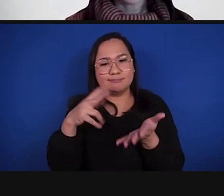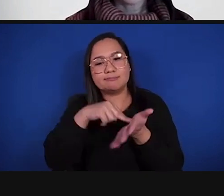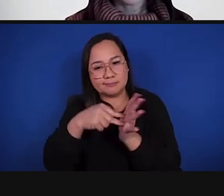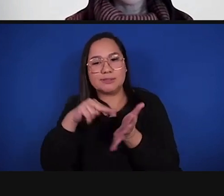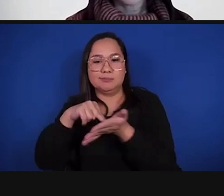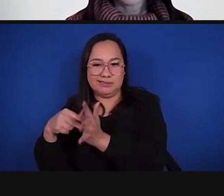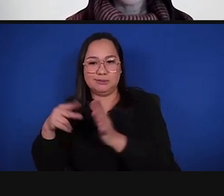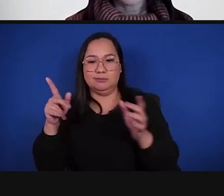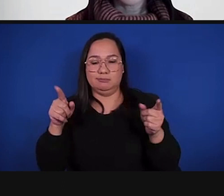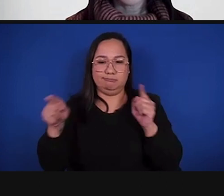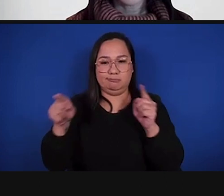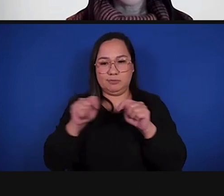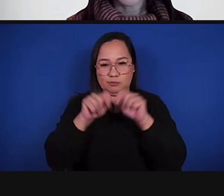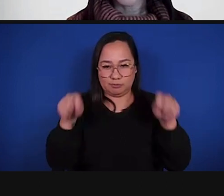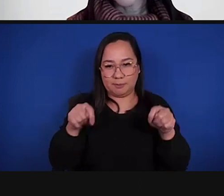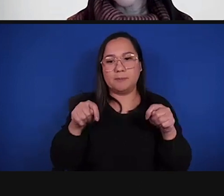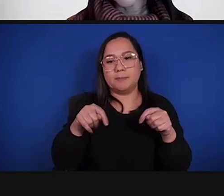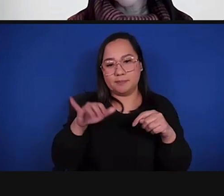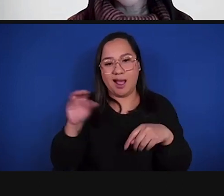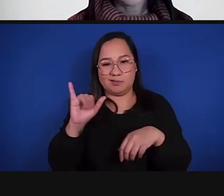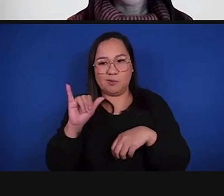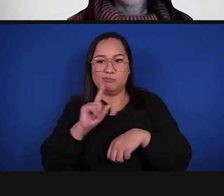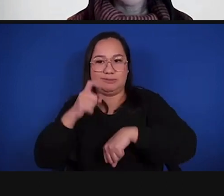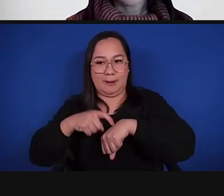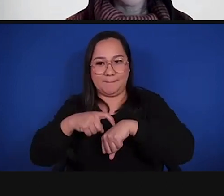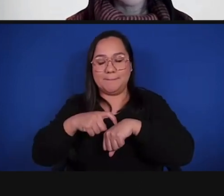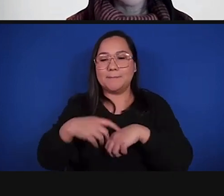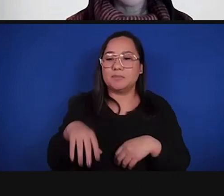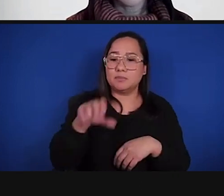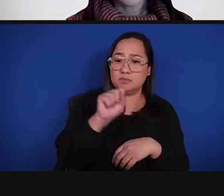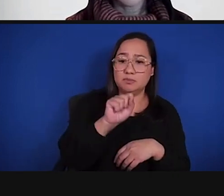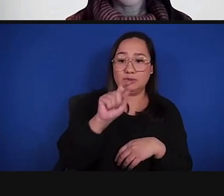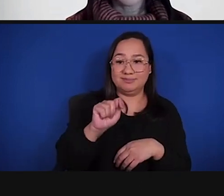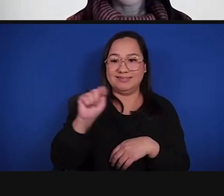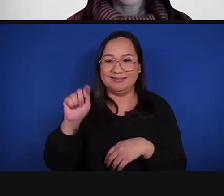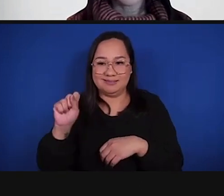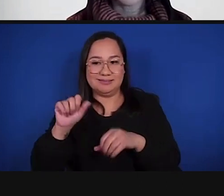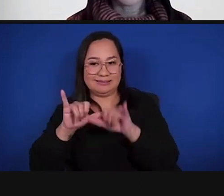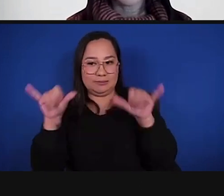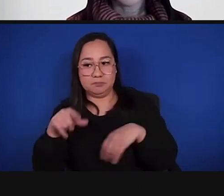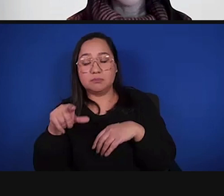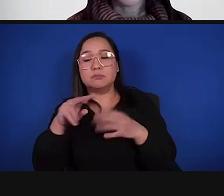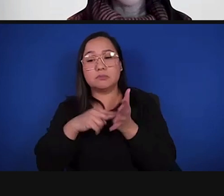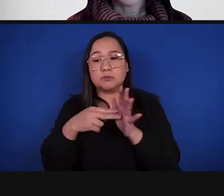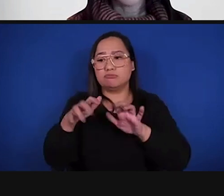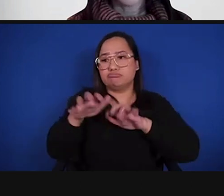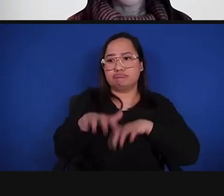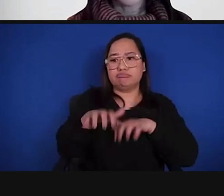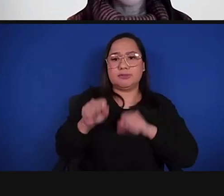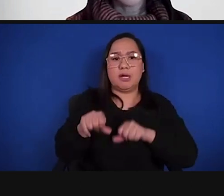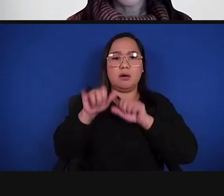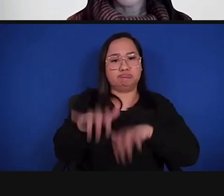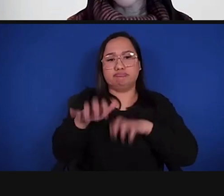speech-to-text systems, so the transcriber is transcribing in real time and readers can read the transcript in real time. It's provided